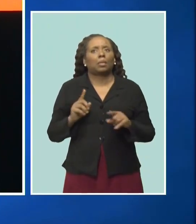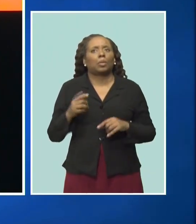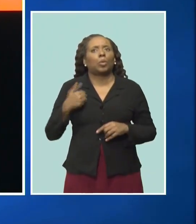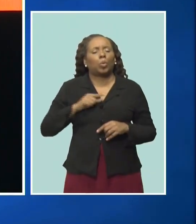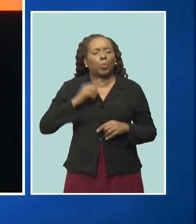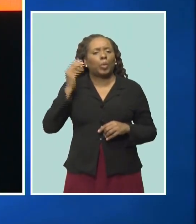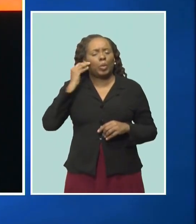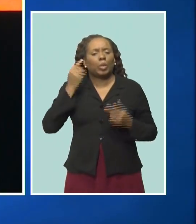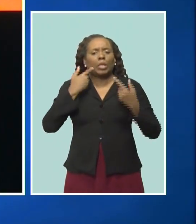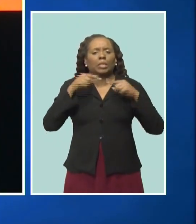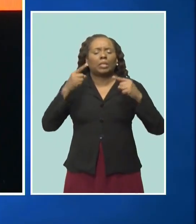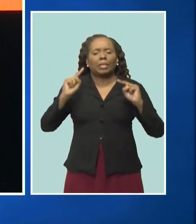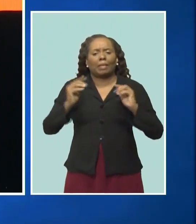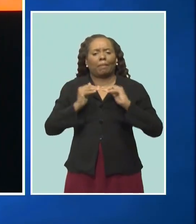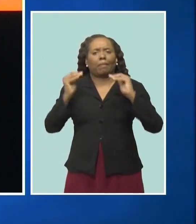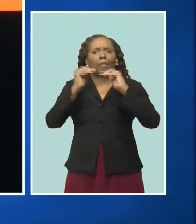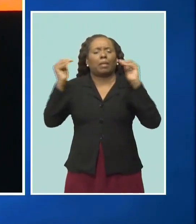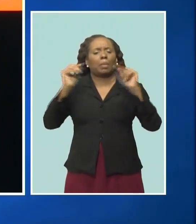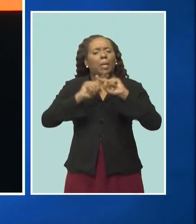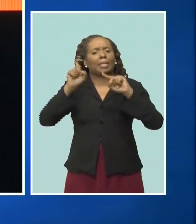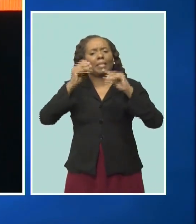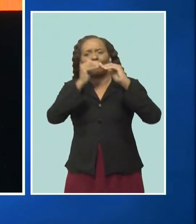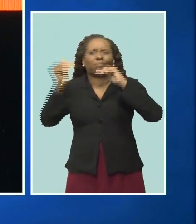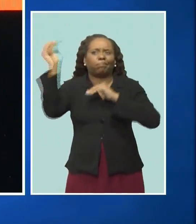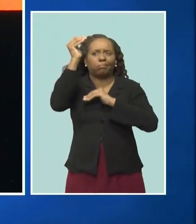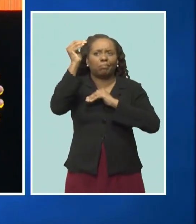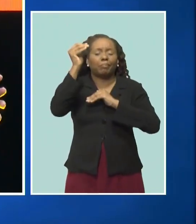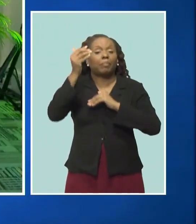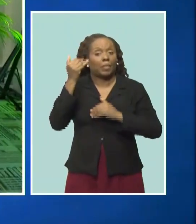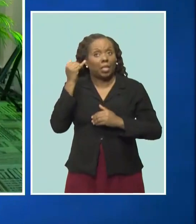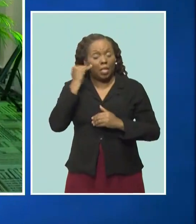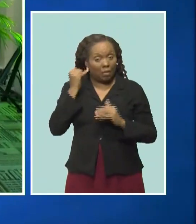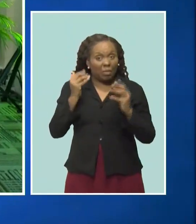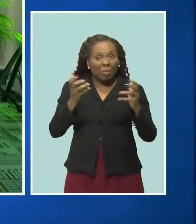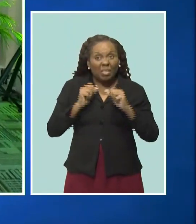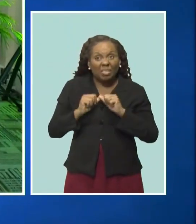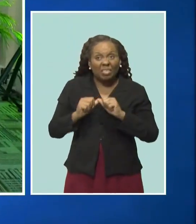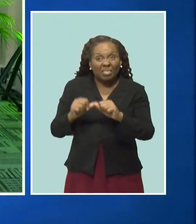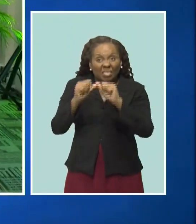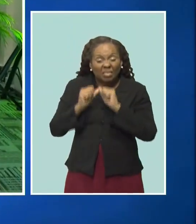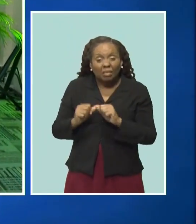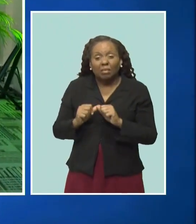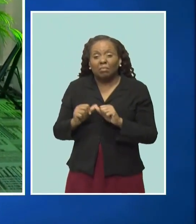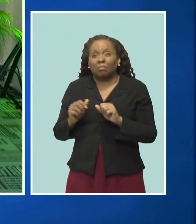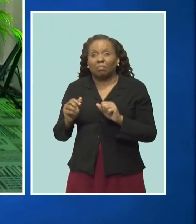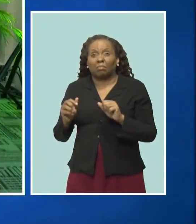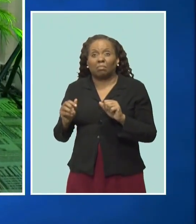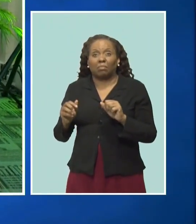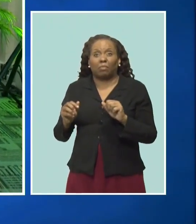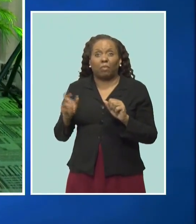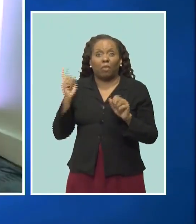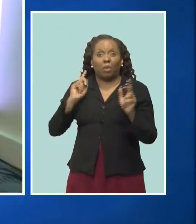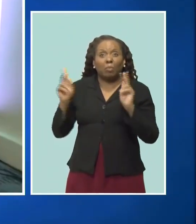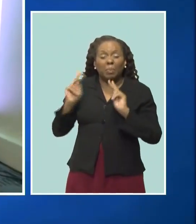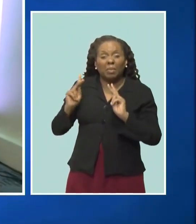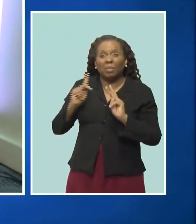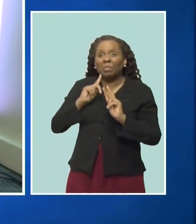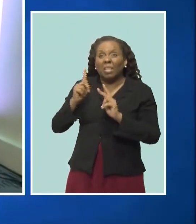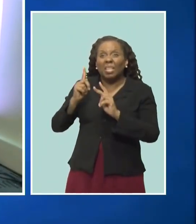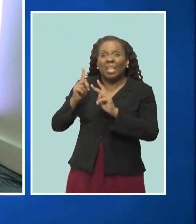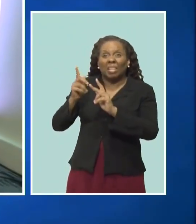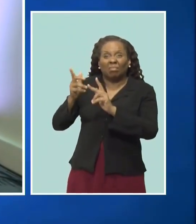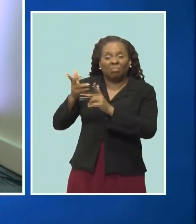benchmarks of success, and going beyond. Because why? If we're going to continue to attract investment here, international business,